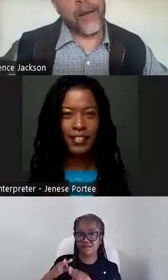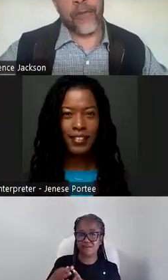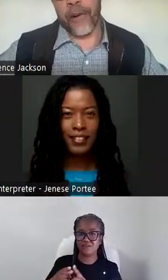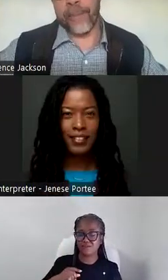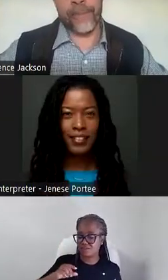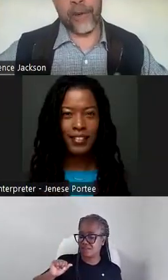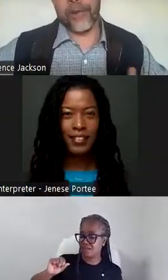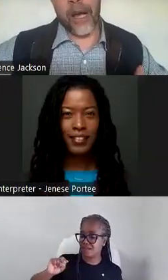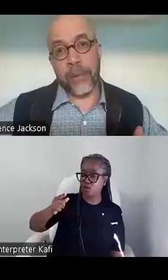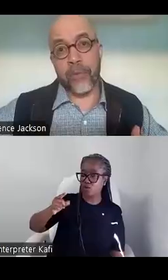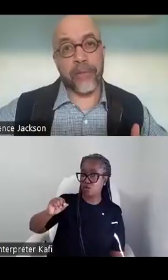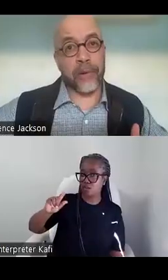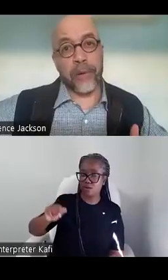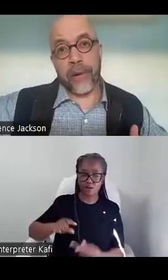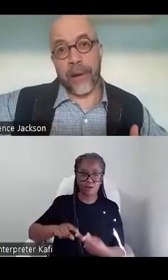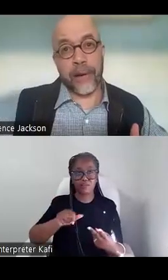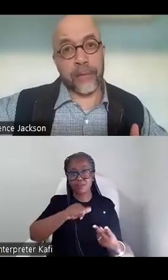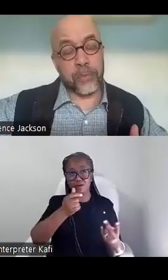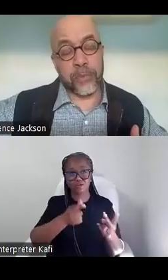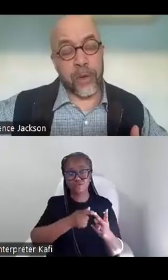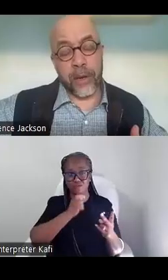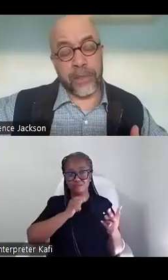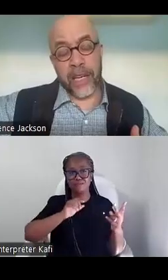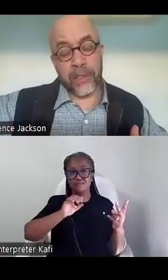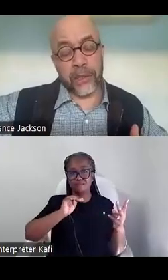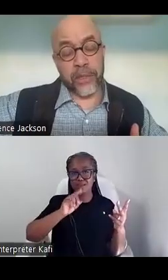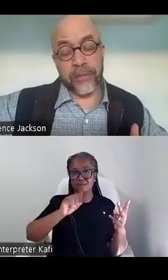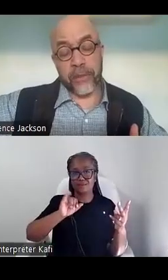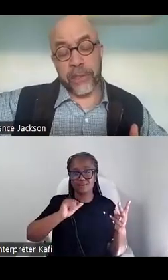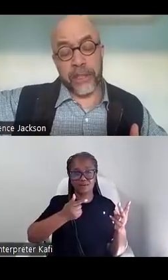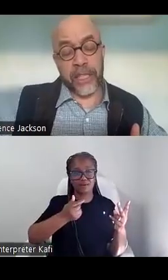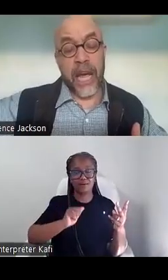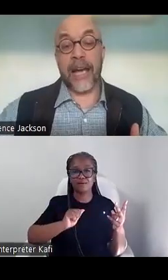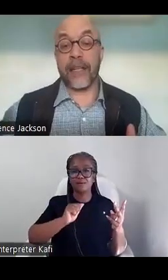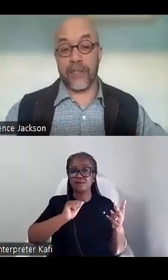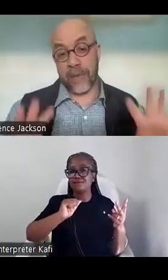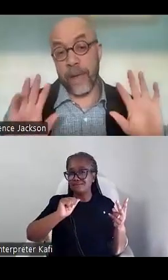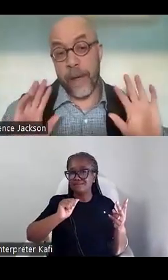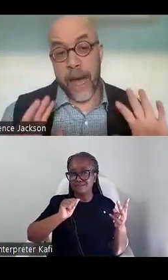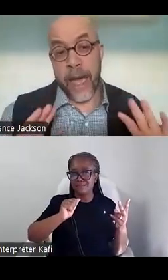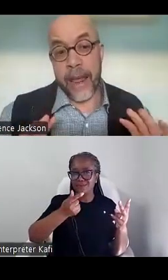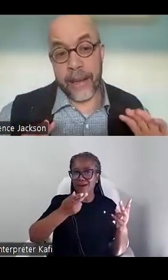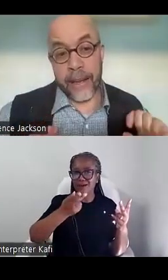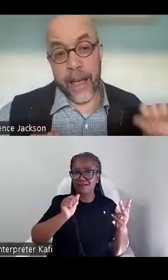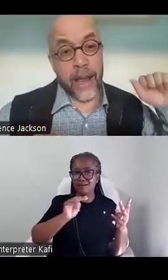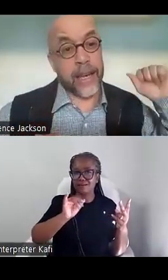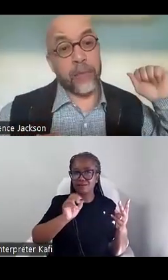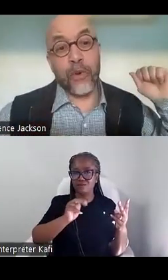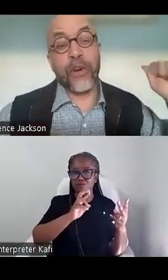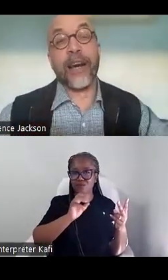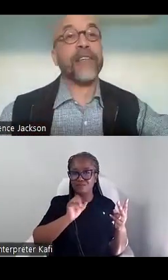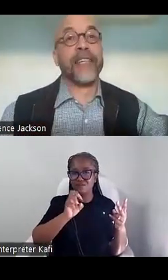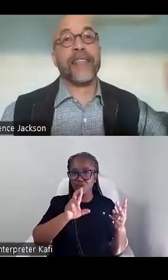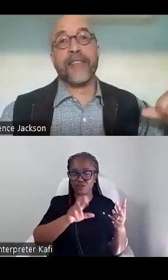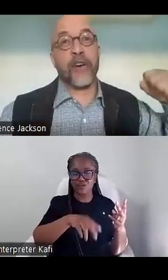Mandinga from, Gambia River, Niger River in the Guinea Highlands, right? And I am